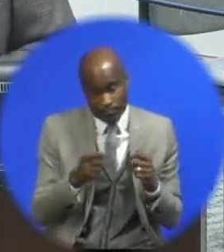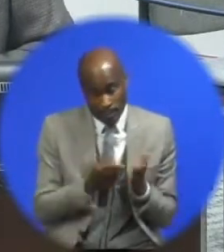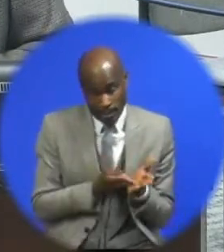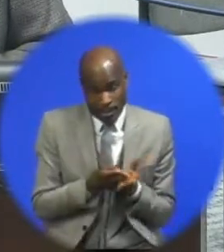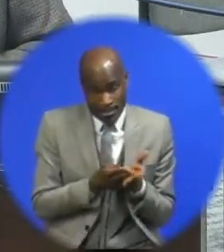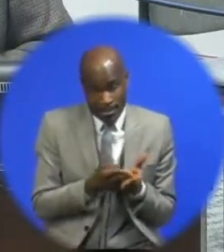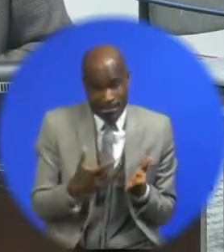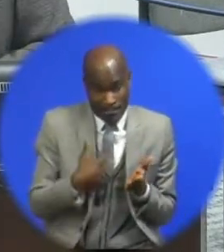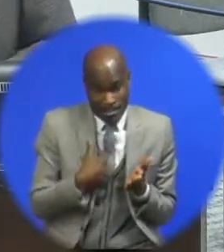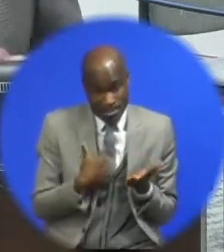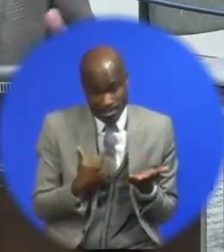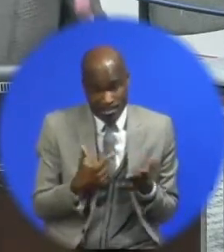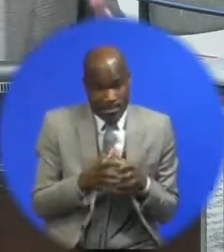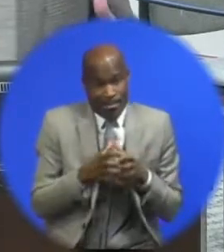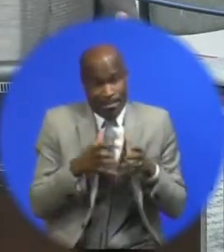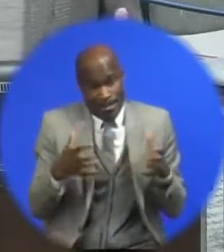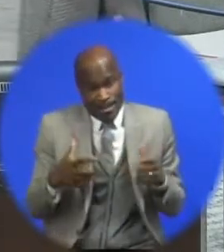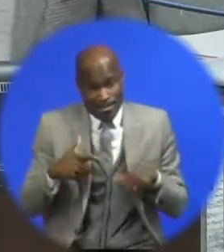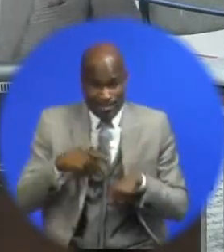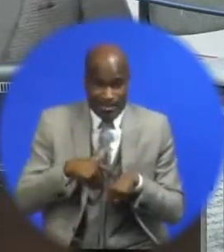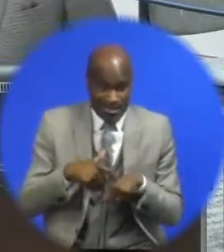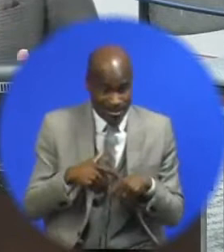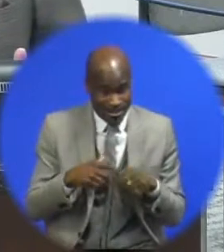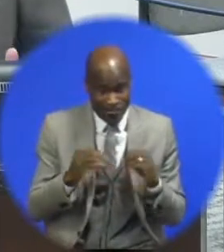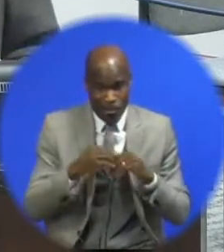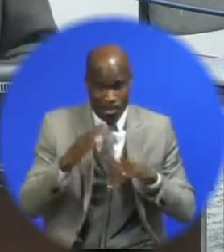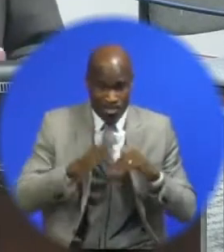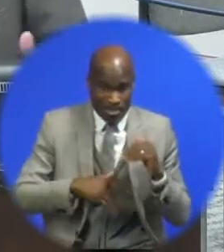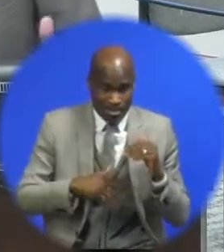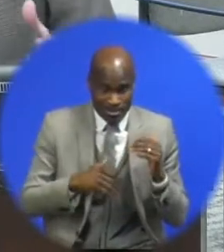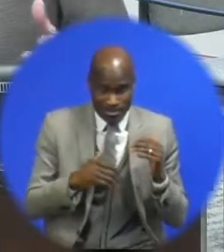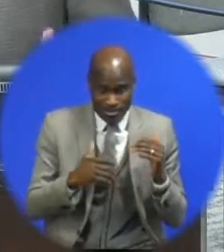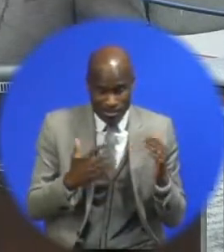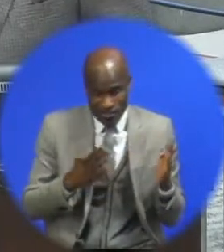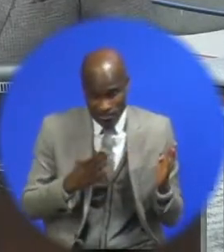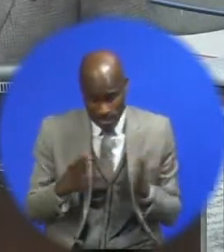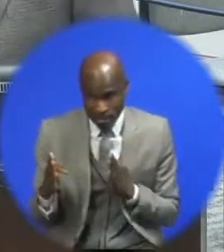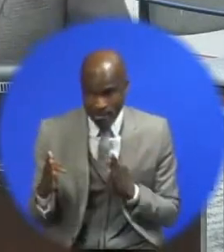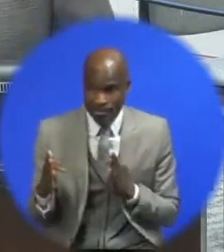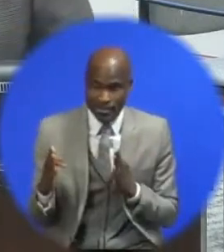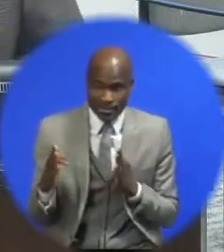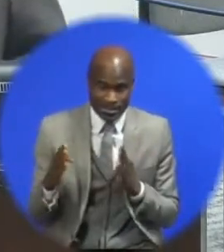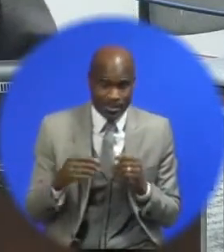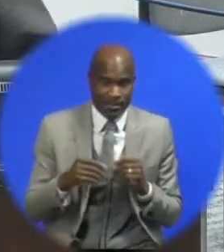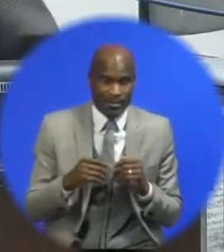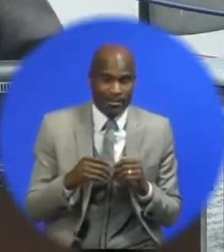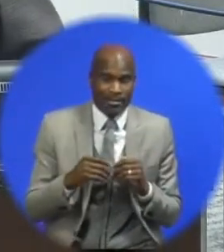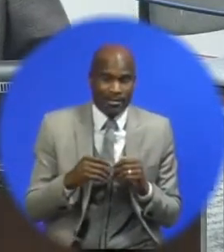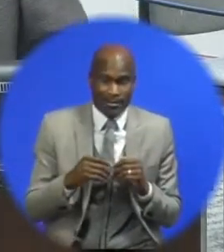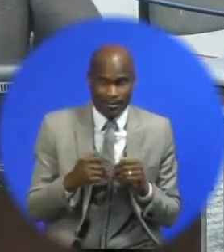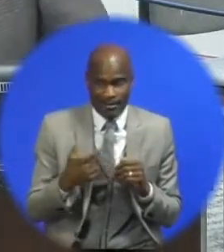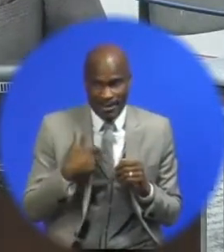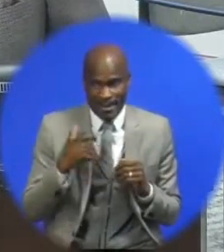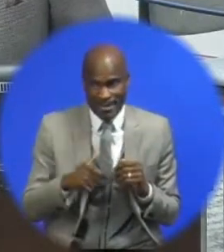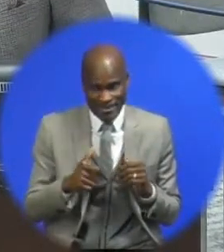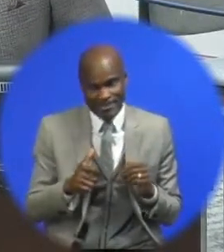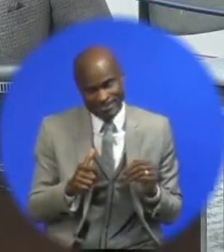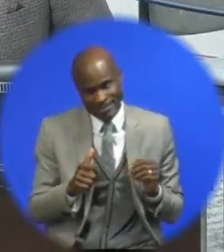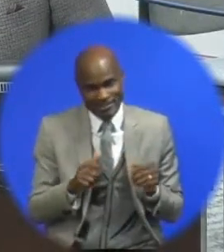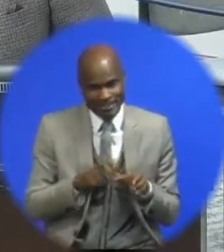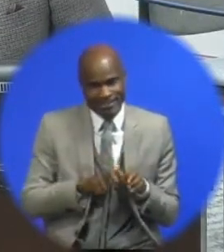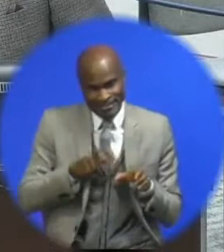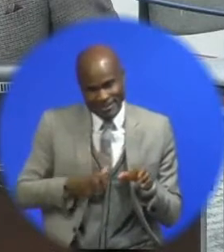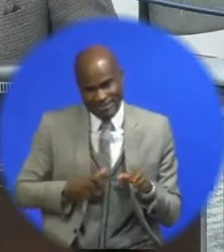lot more time than I had planned on this, and I need to back off some.